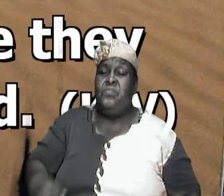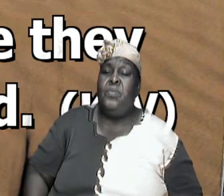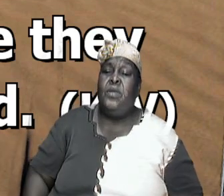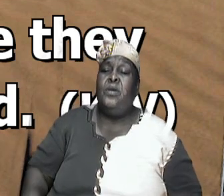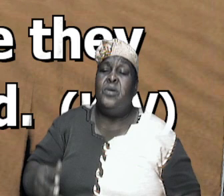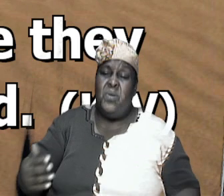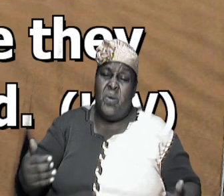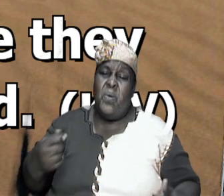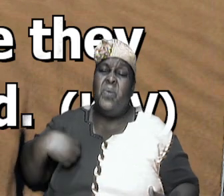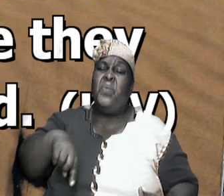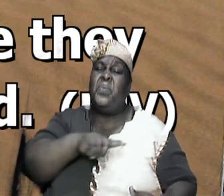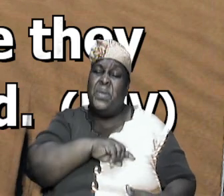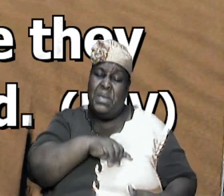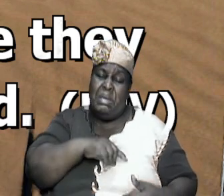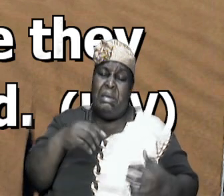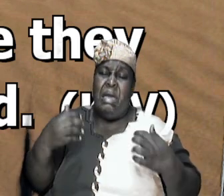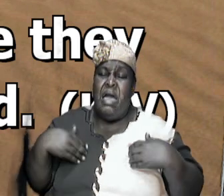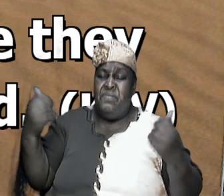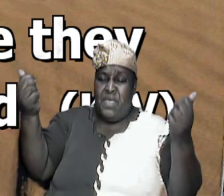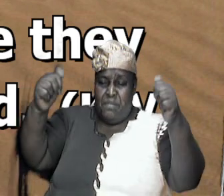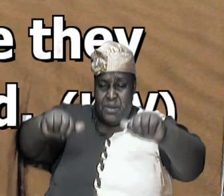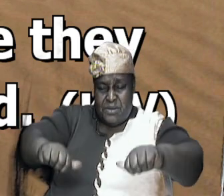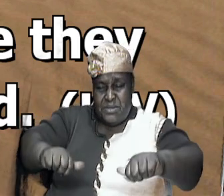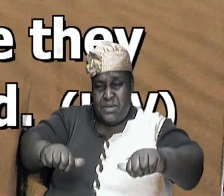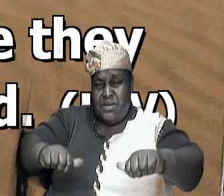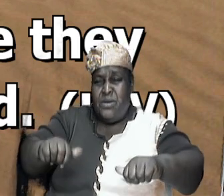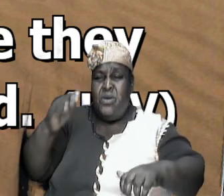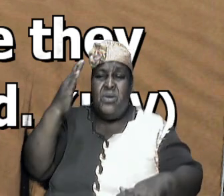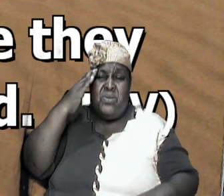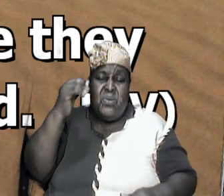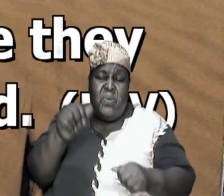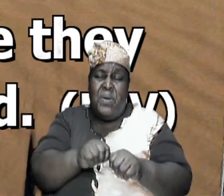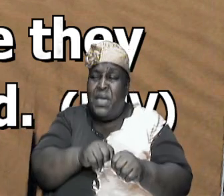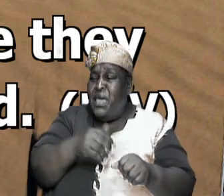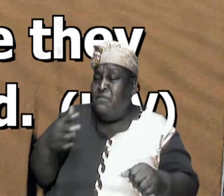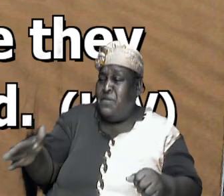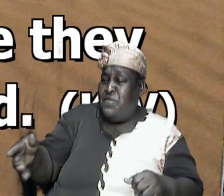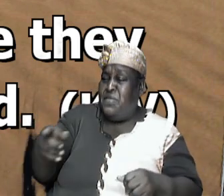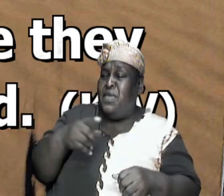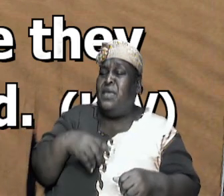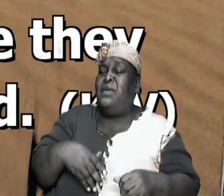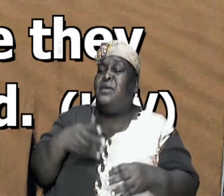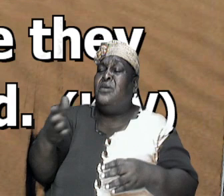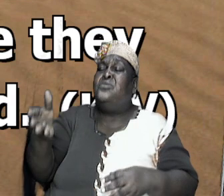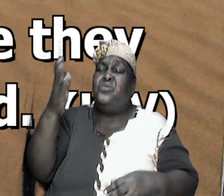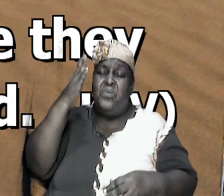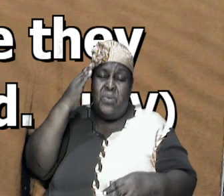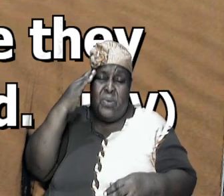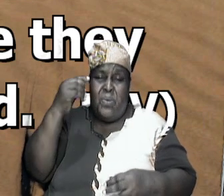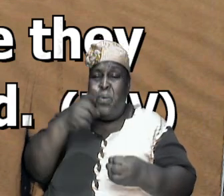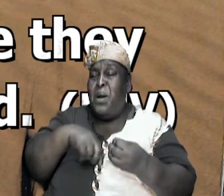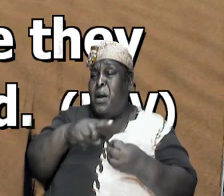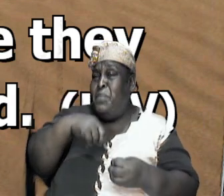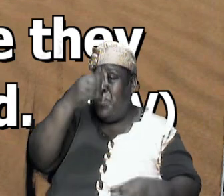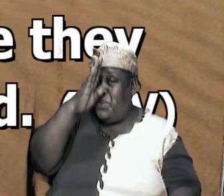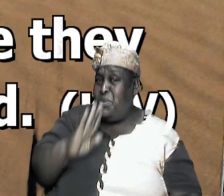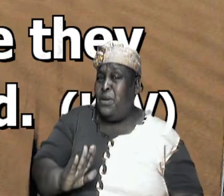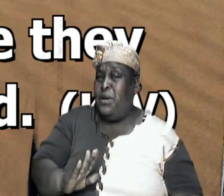have the capacity, we have the ability to know everything there is to know about